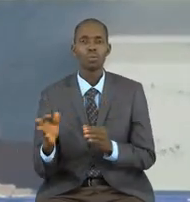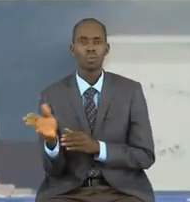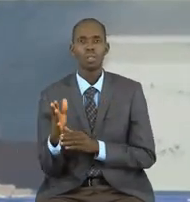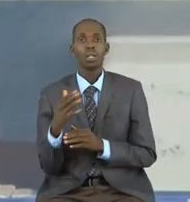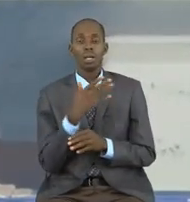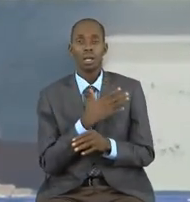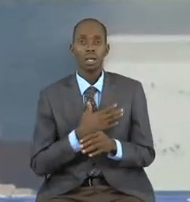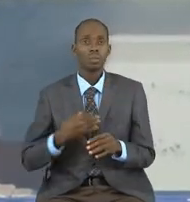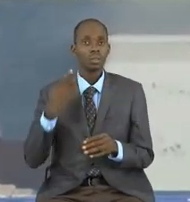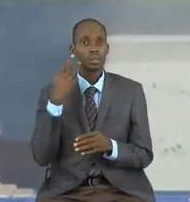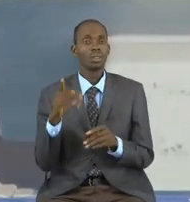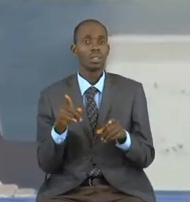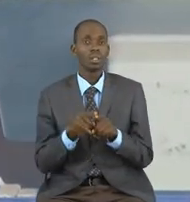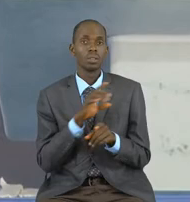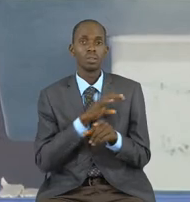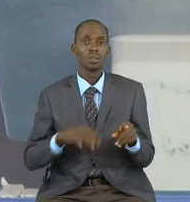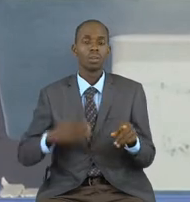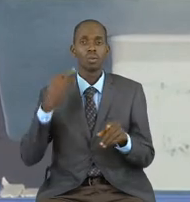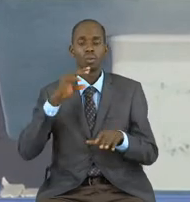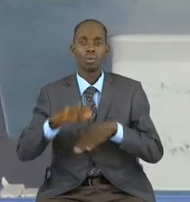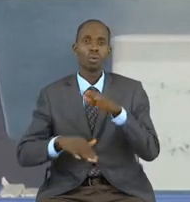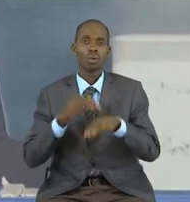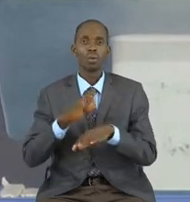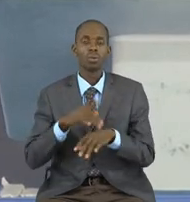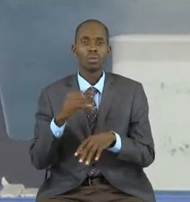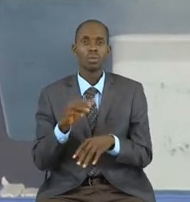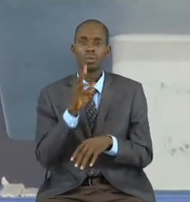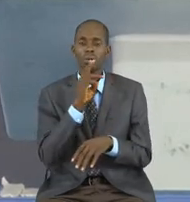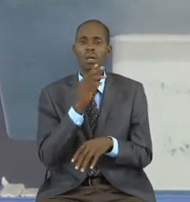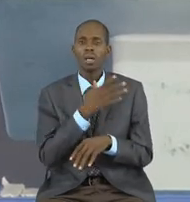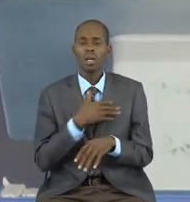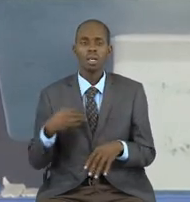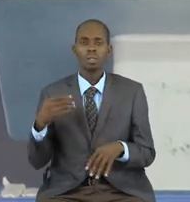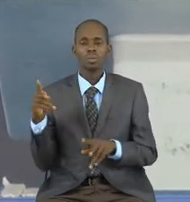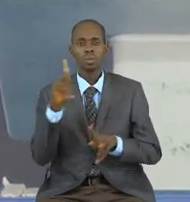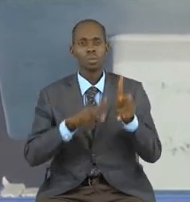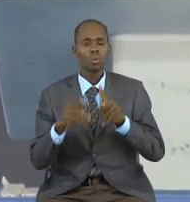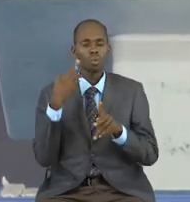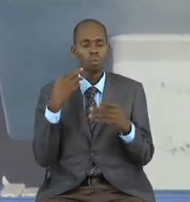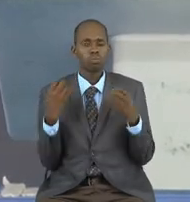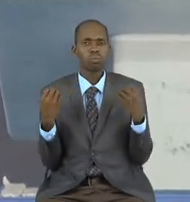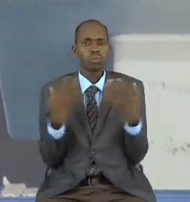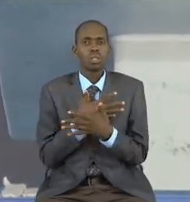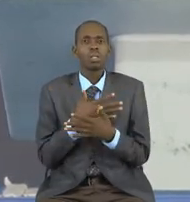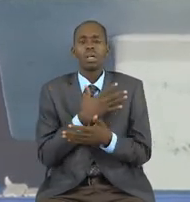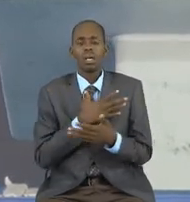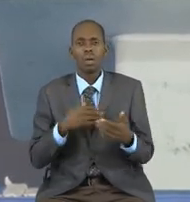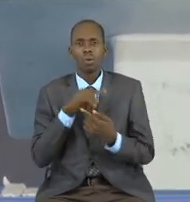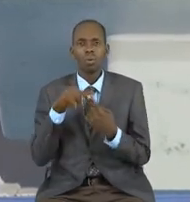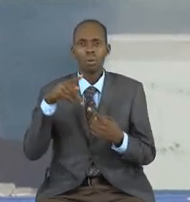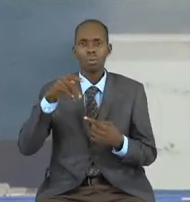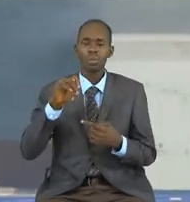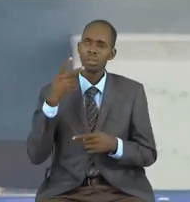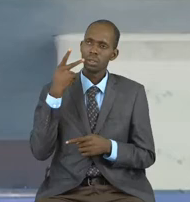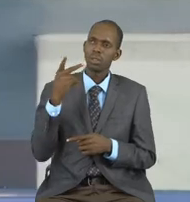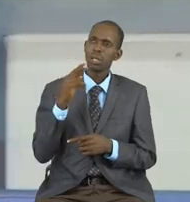And when they saw him, they were all afraid. And then Peter said, if that be thou, Lord, bid me to come to you walking on the